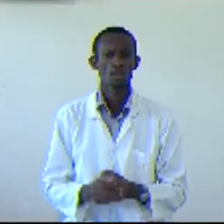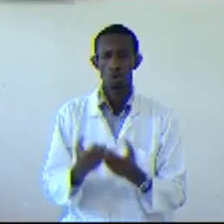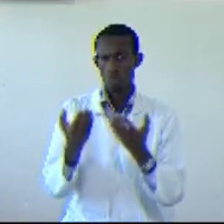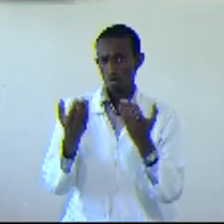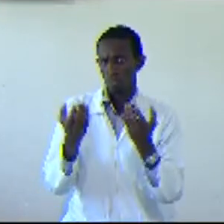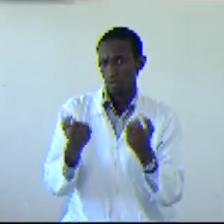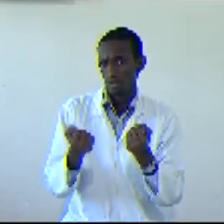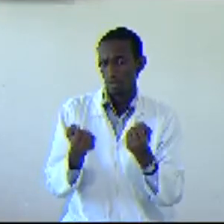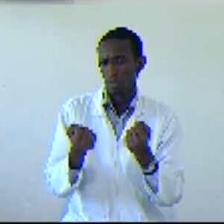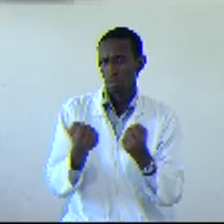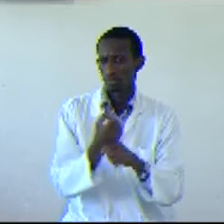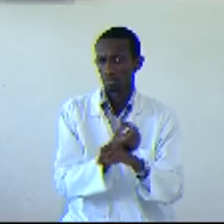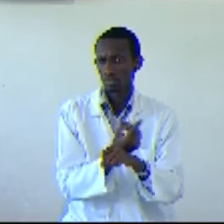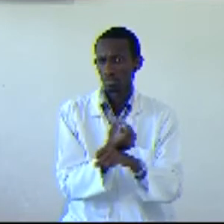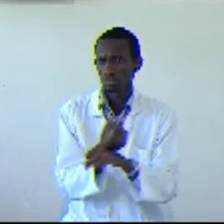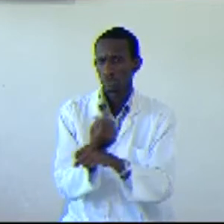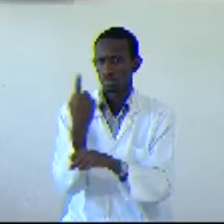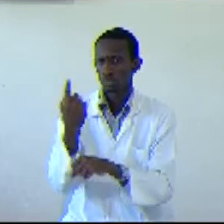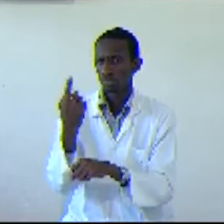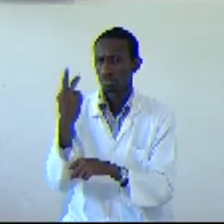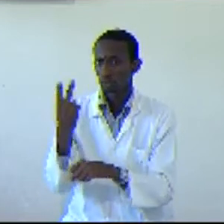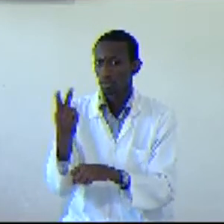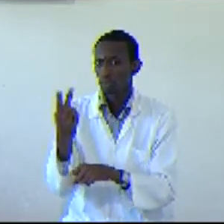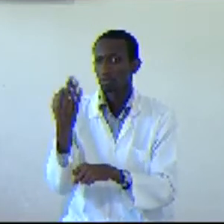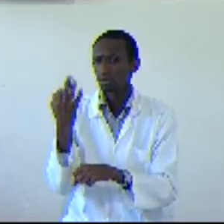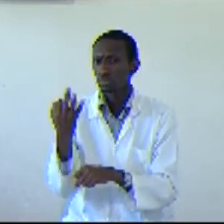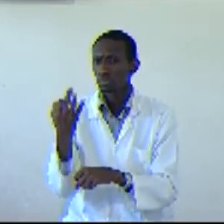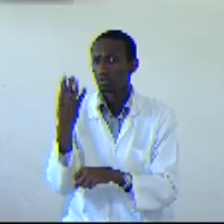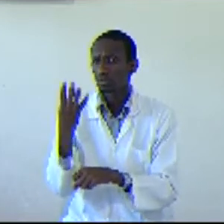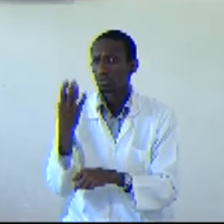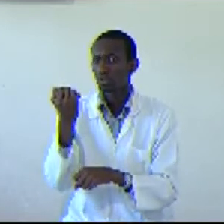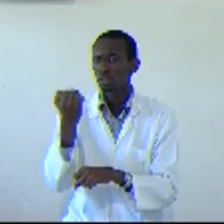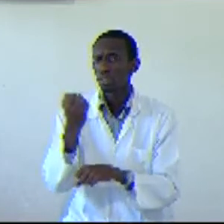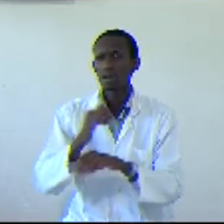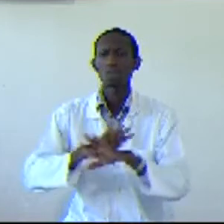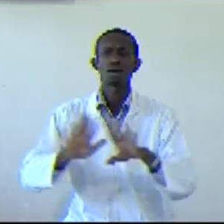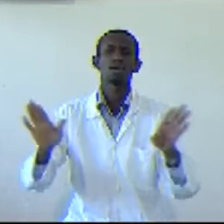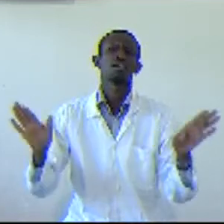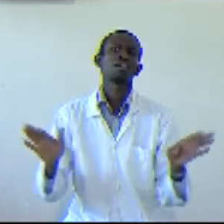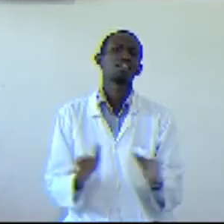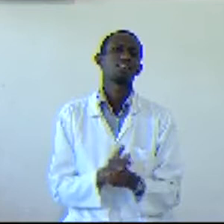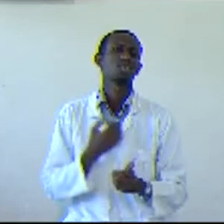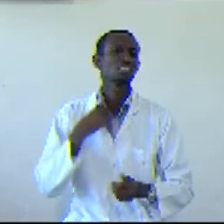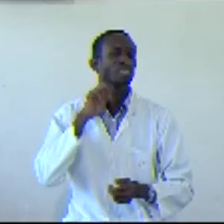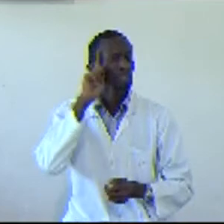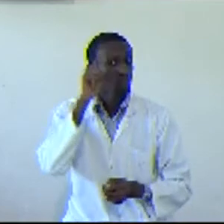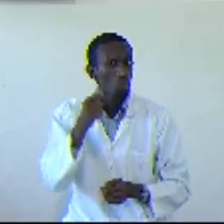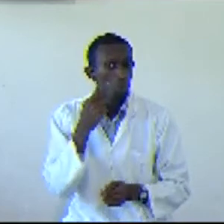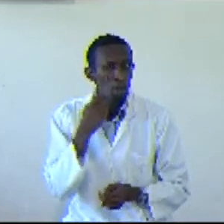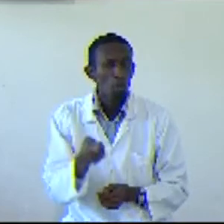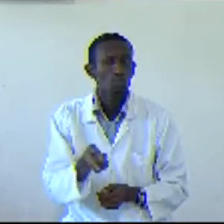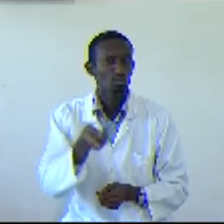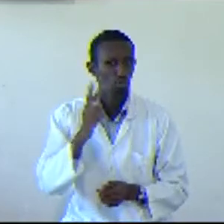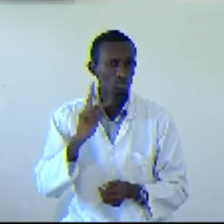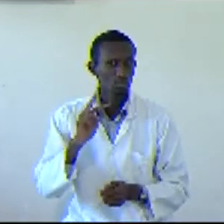seconds. 1, 2, 3, 4, 5. Now, I think you have obtained the answer. So what you have to do